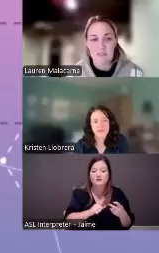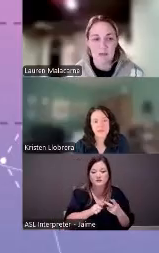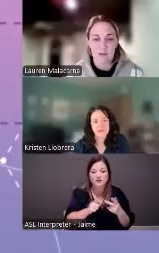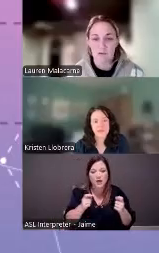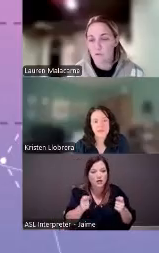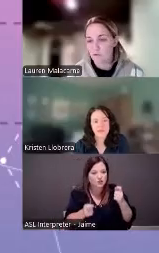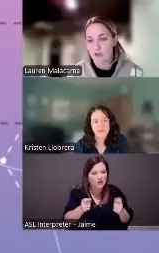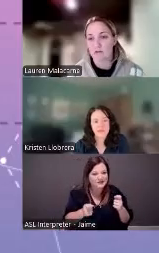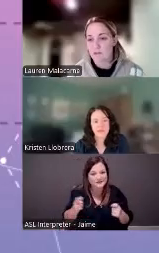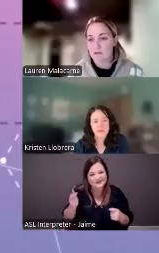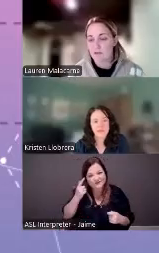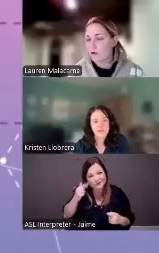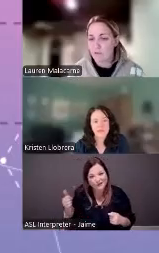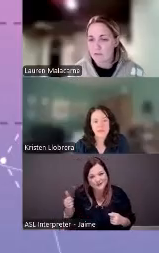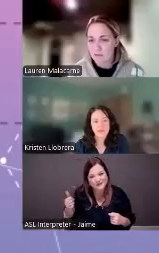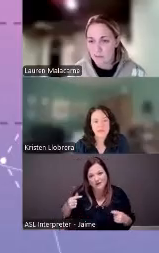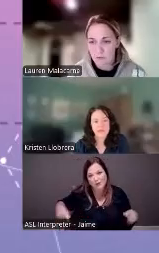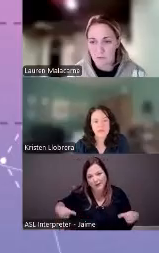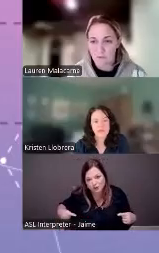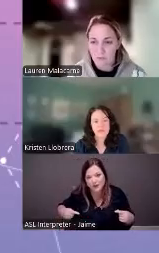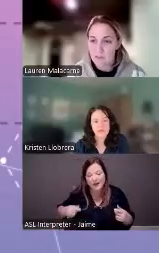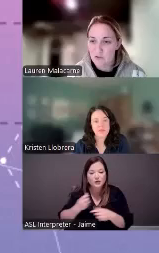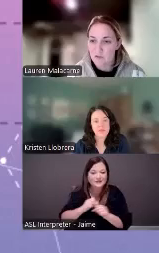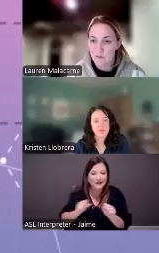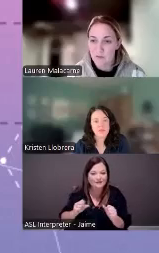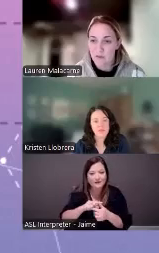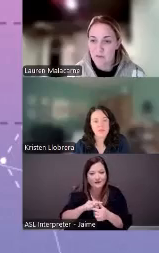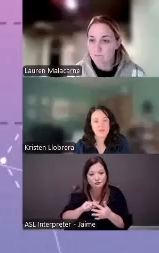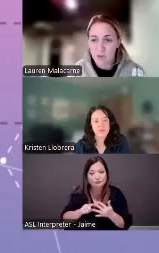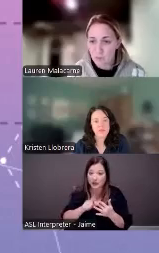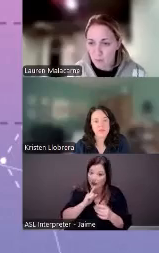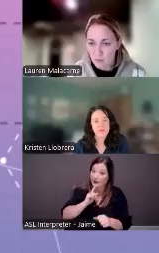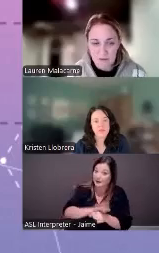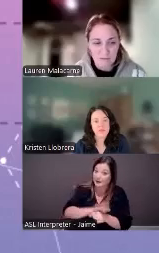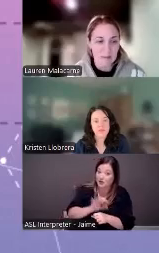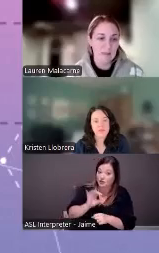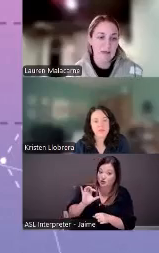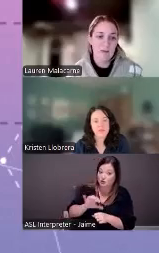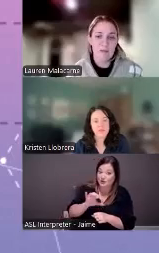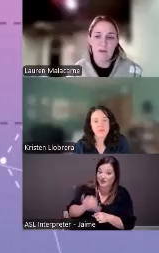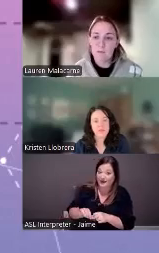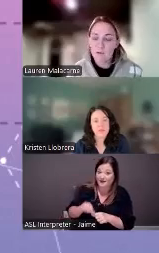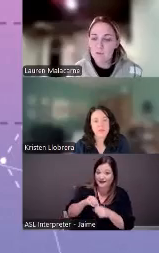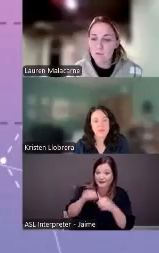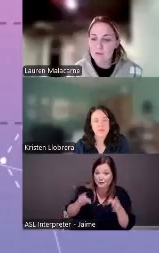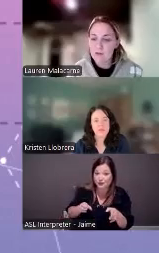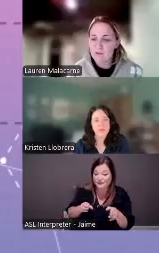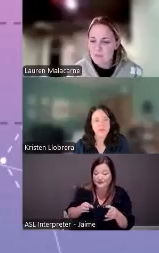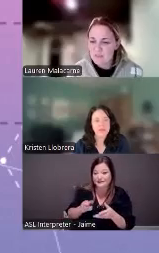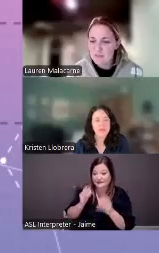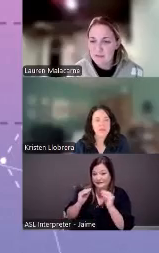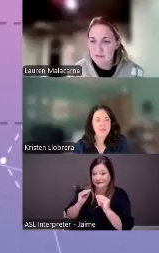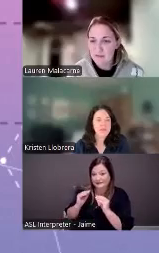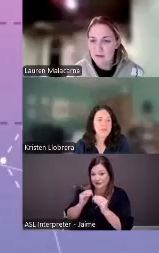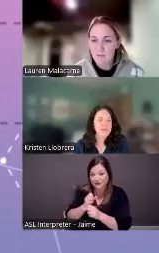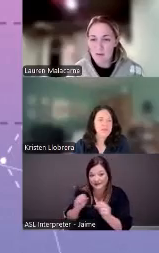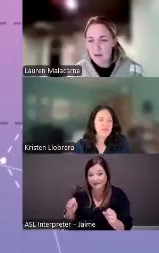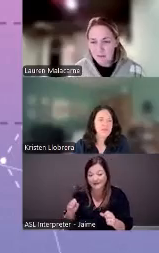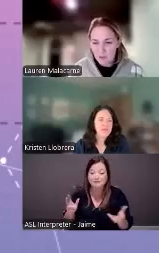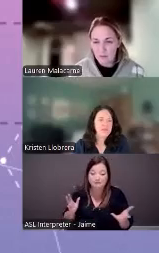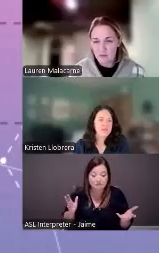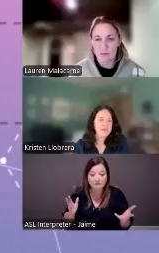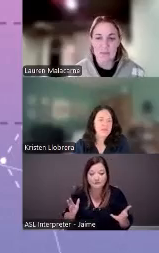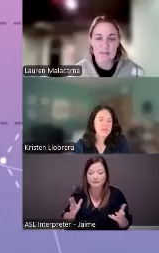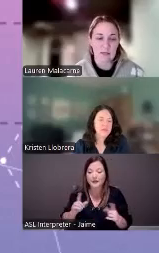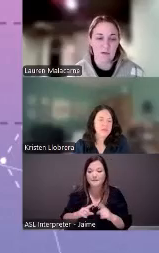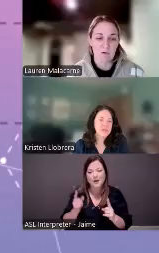may need to make to their wheelchair and safety, all things that I would do if I was teaching somebody, in person. But then really what was kind of missing that we had a